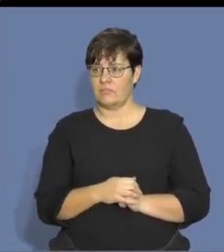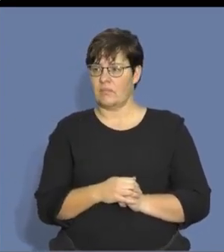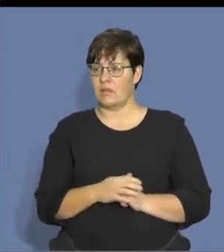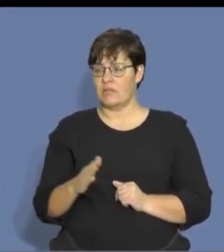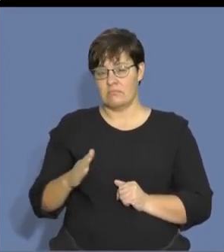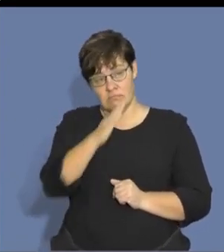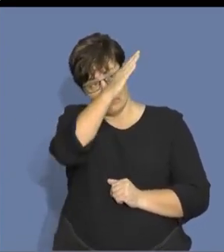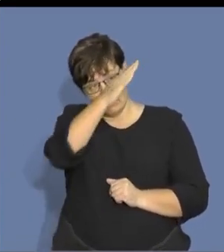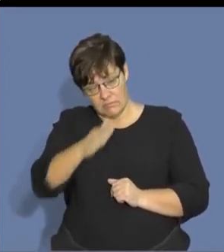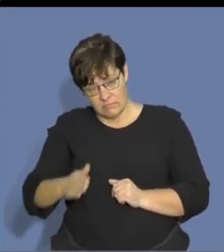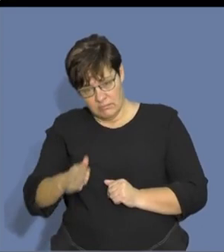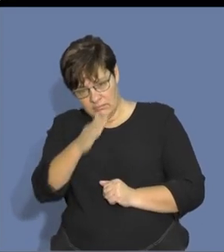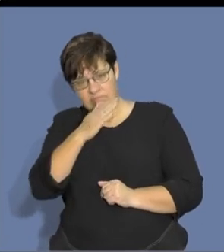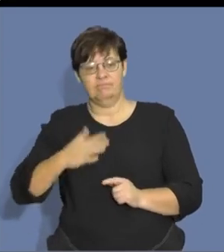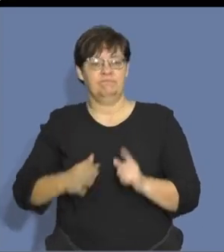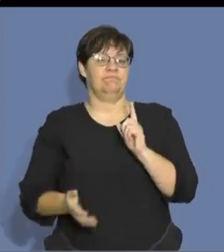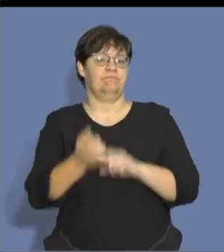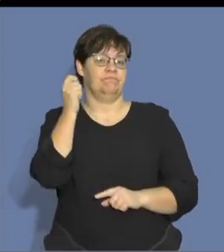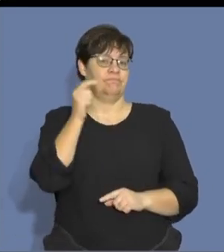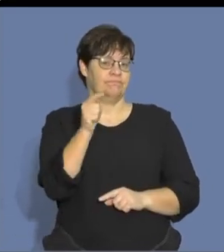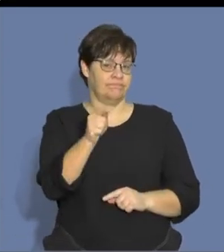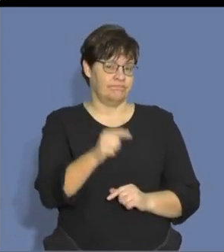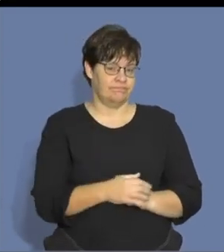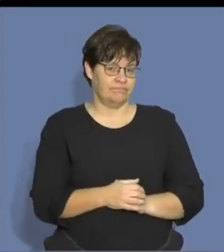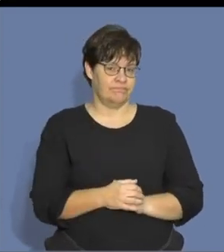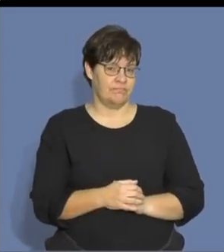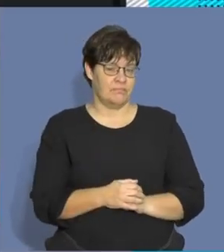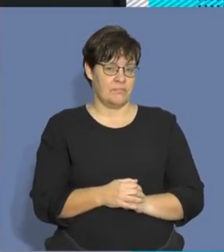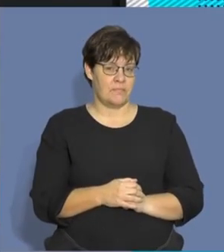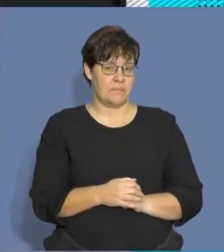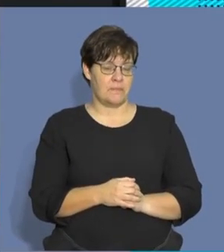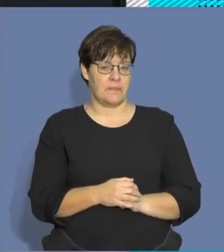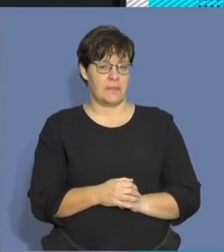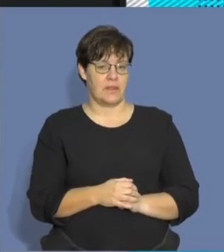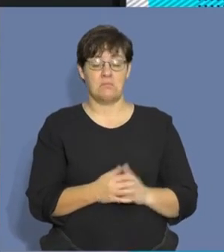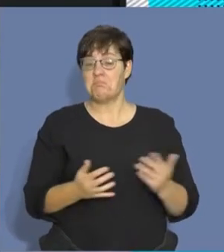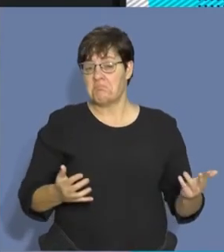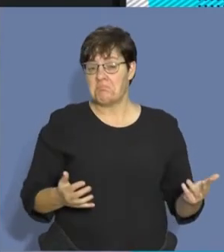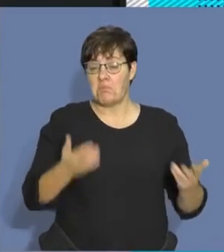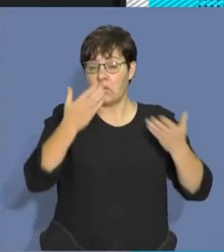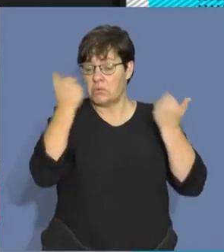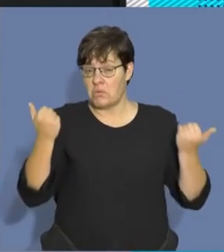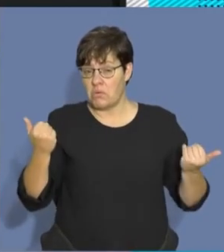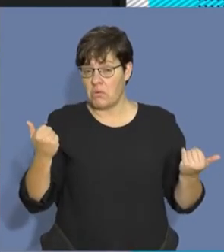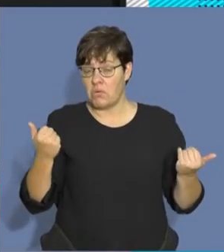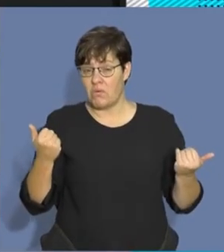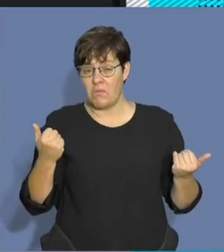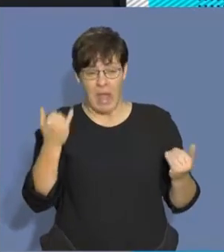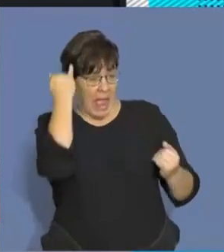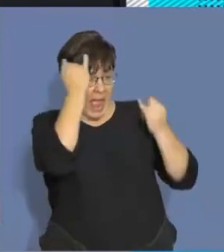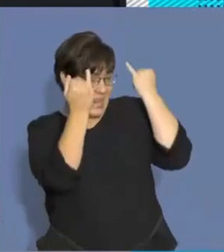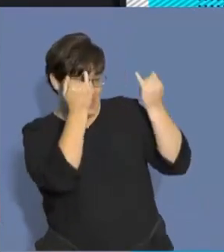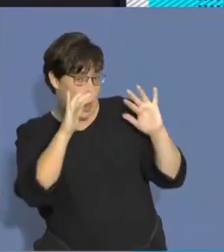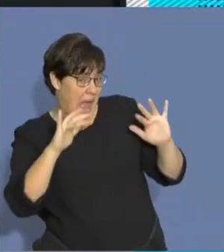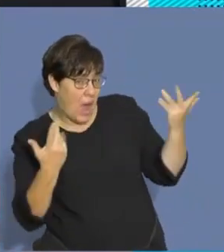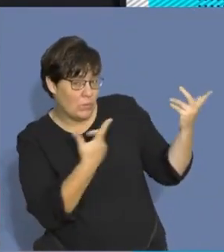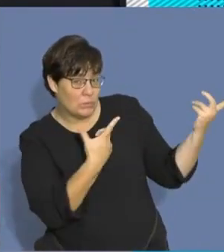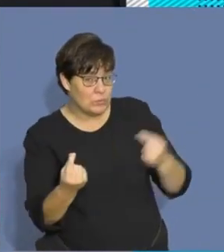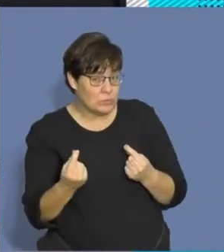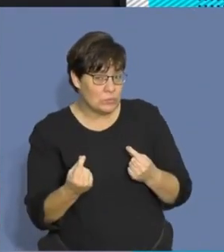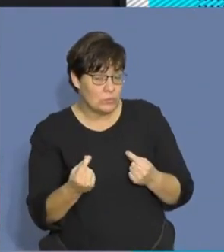find that radius. Now, I don't know if anybody has got any ideas about how to do this. How